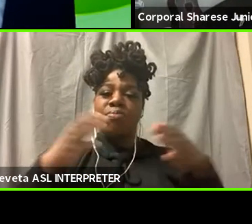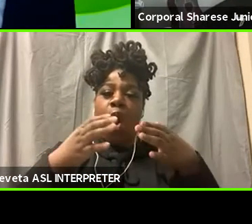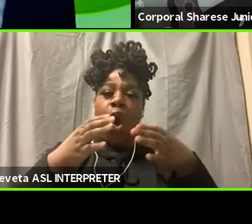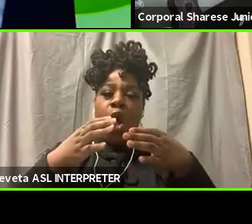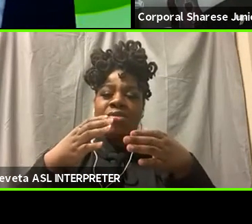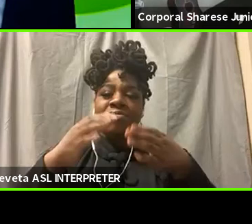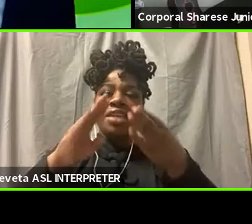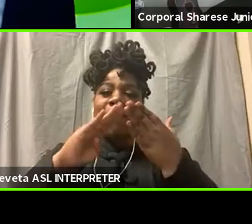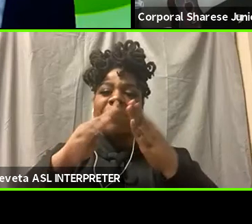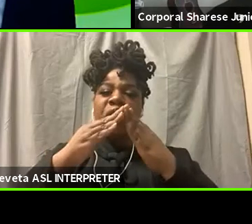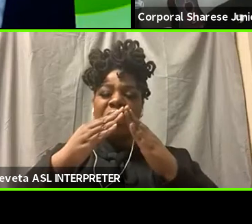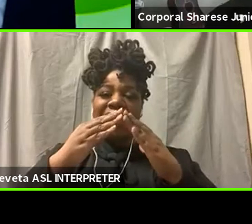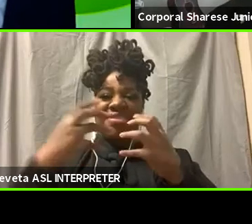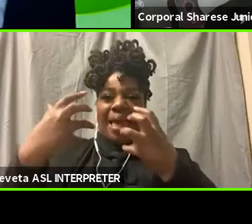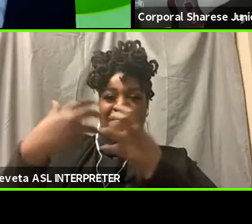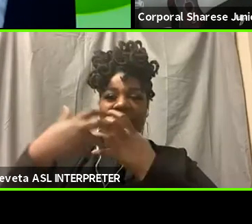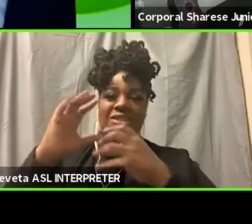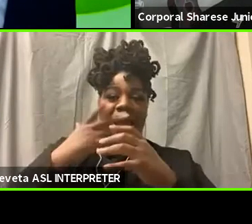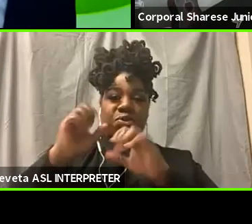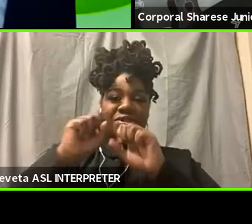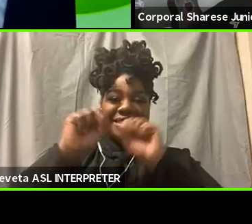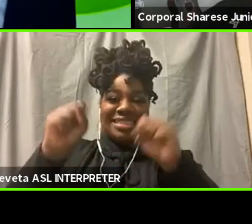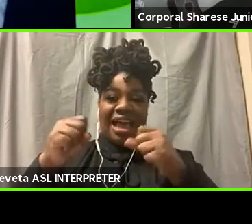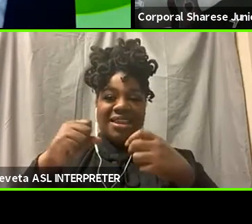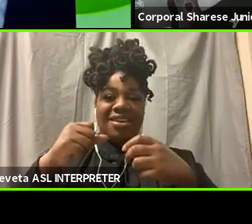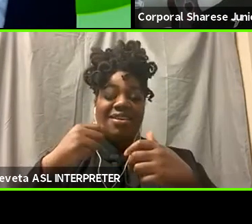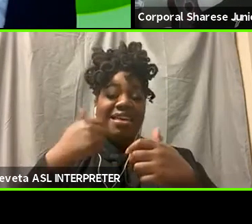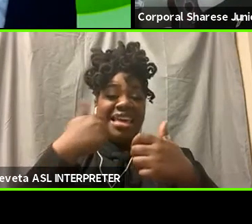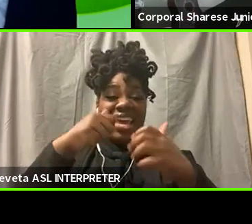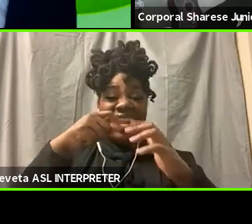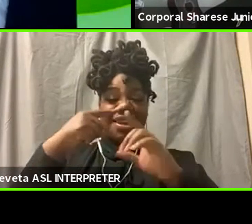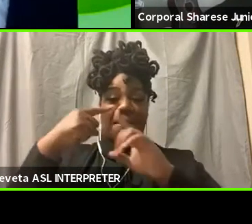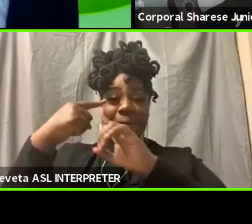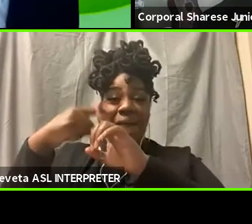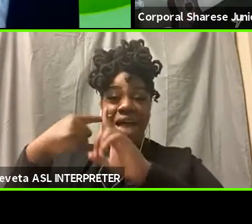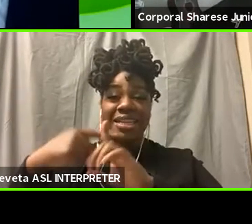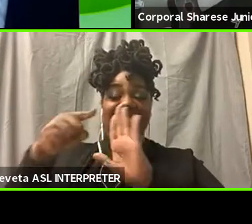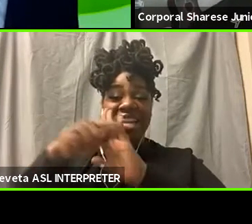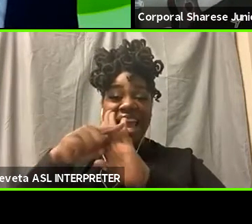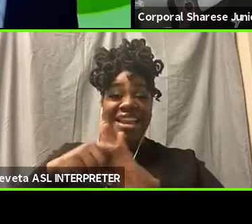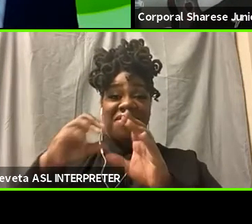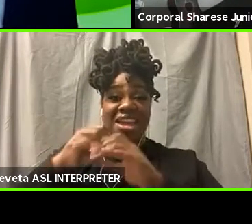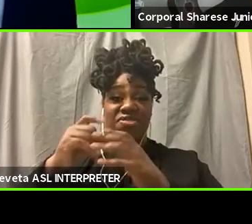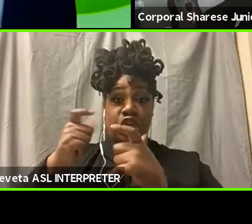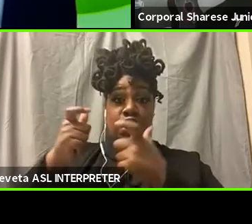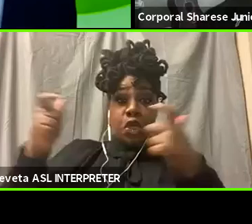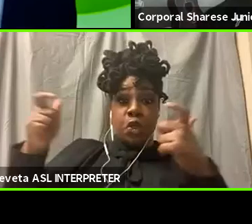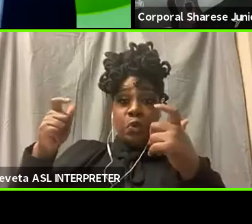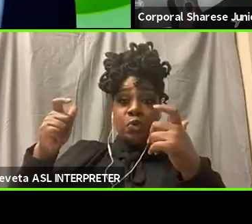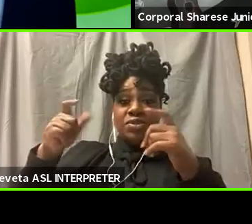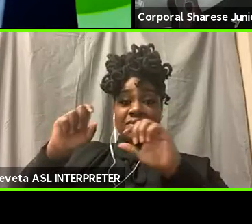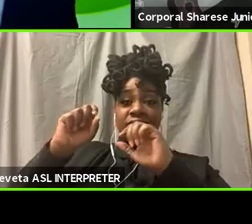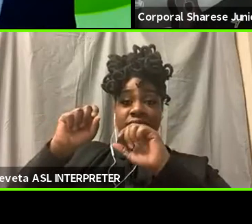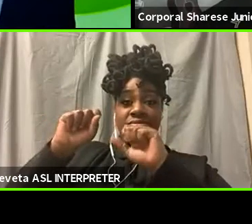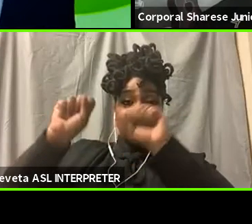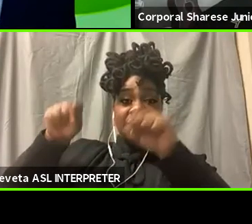the issues, positive or negative, that happen in our society get reflected in schools,